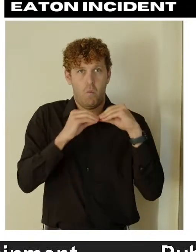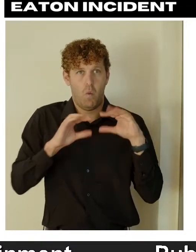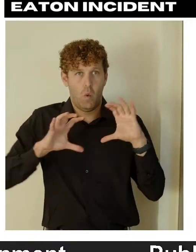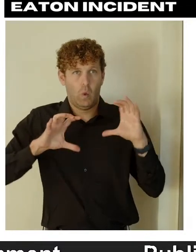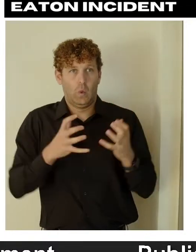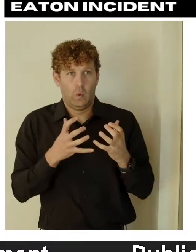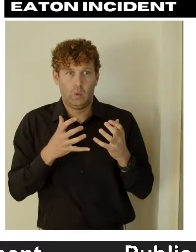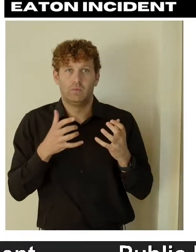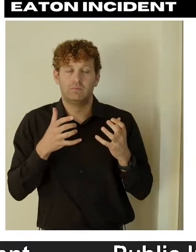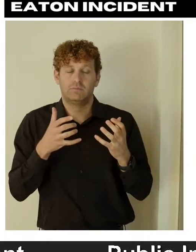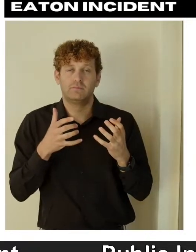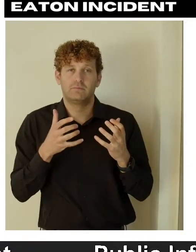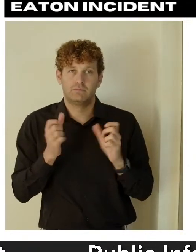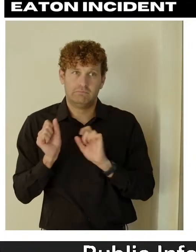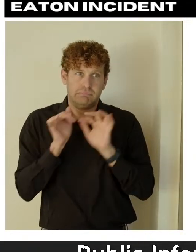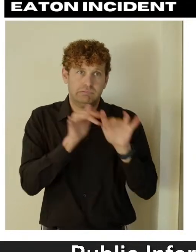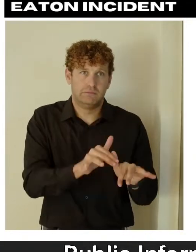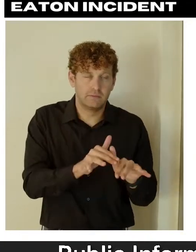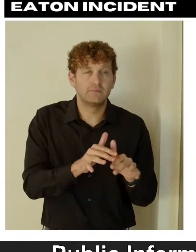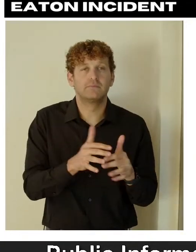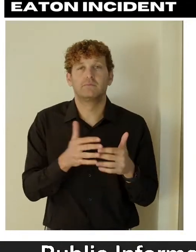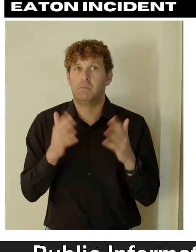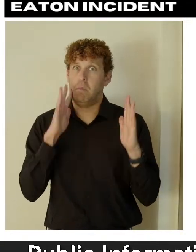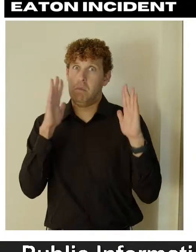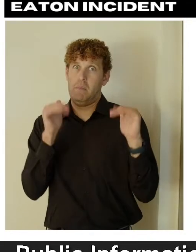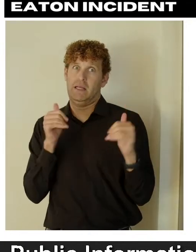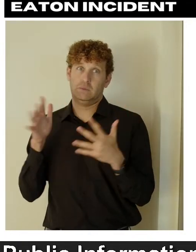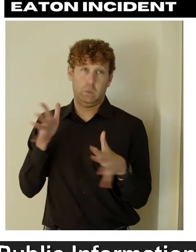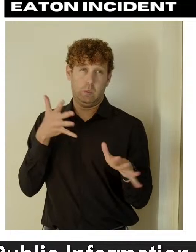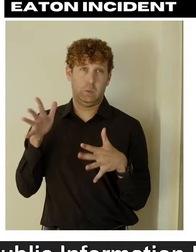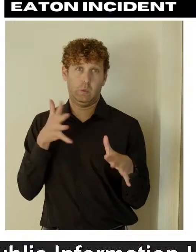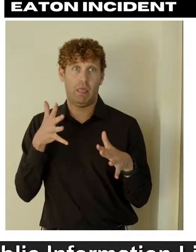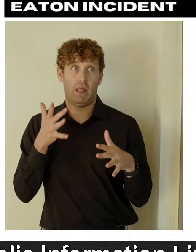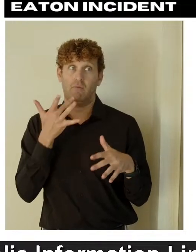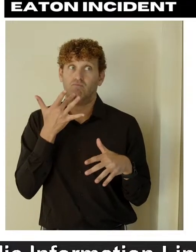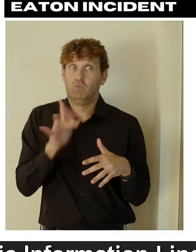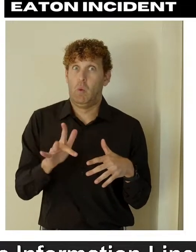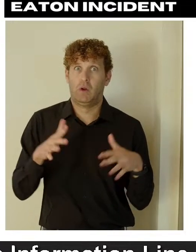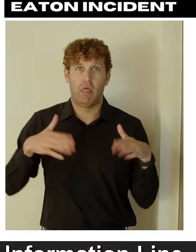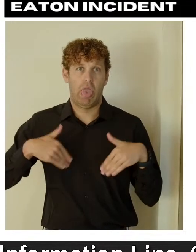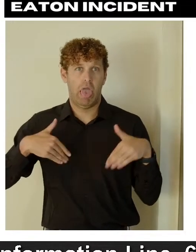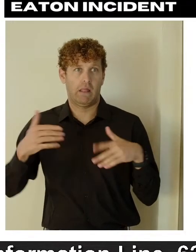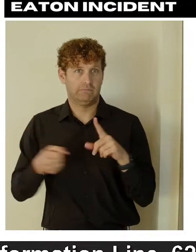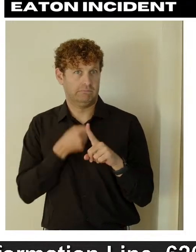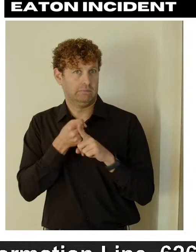event. Fortunately, it does not look like it's occurring, but we do have quite a few folks in there.